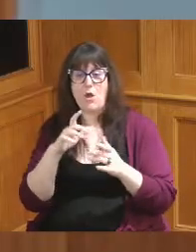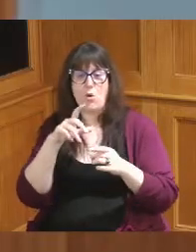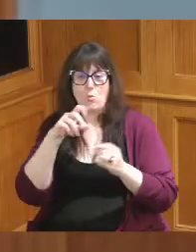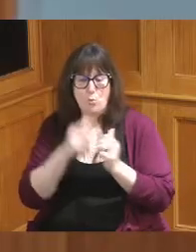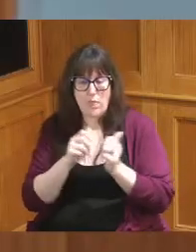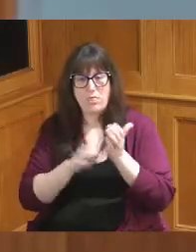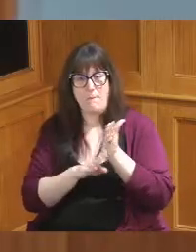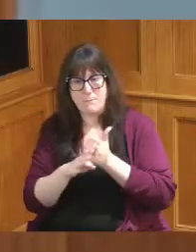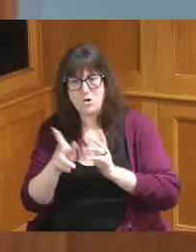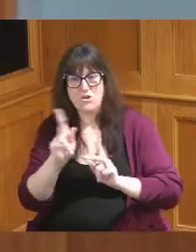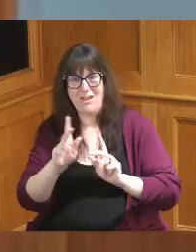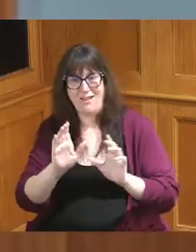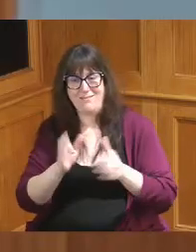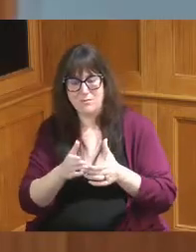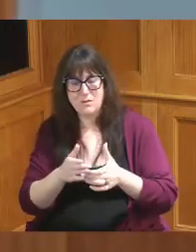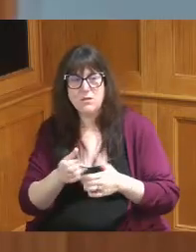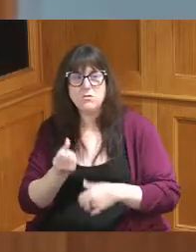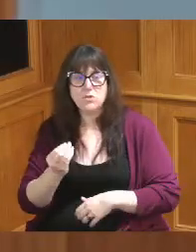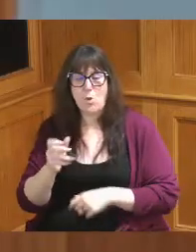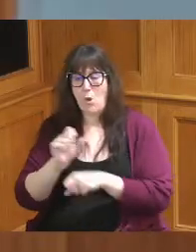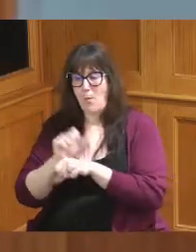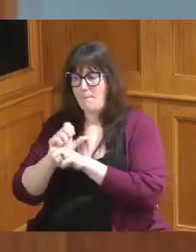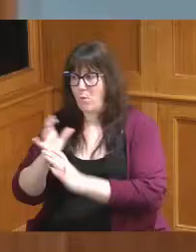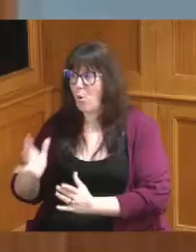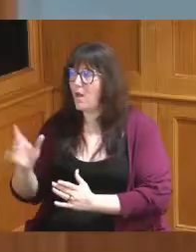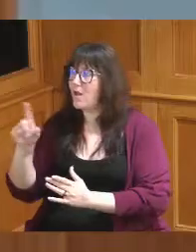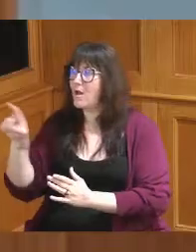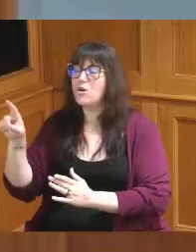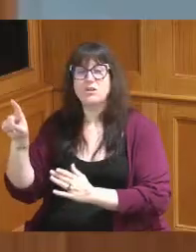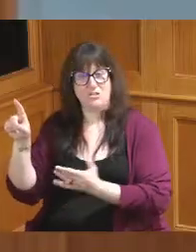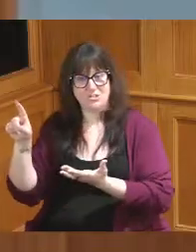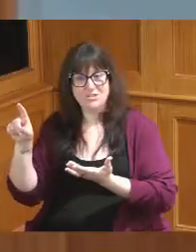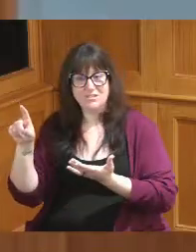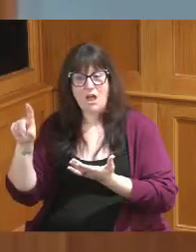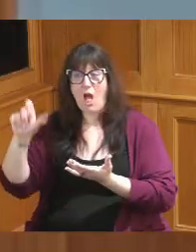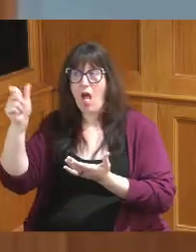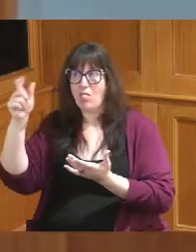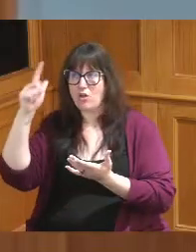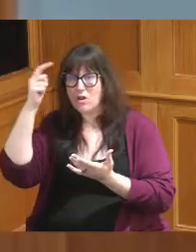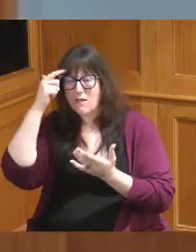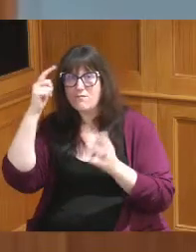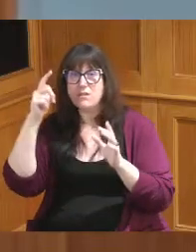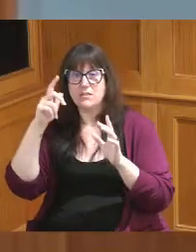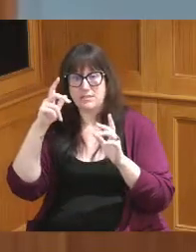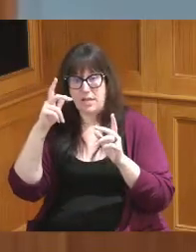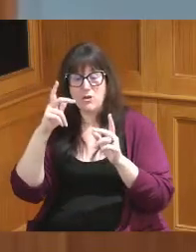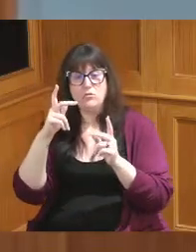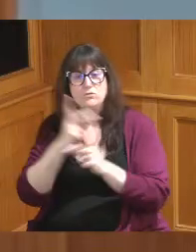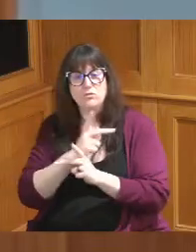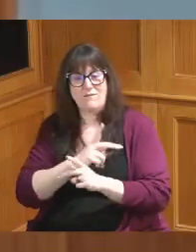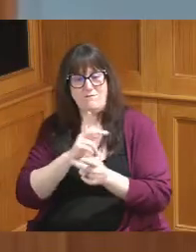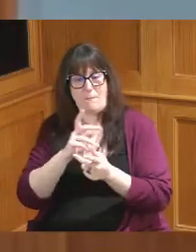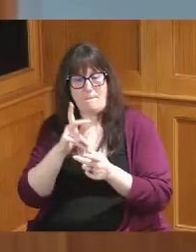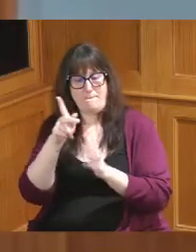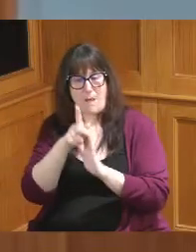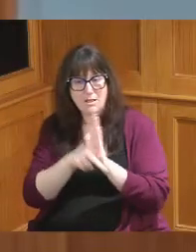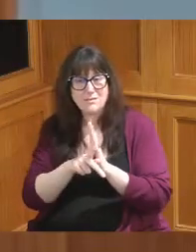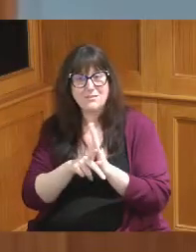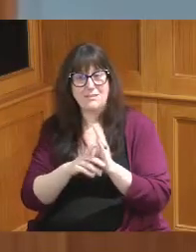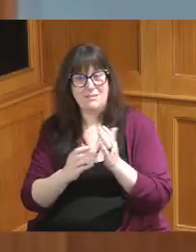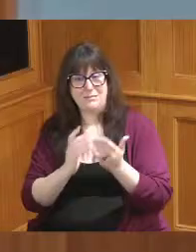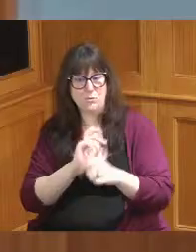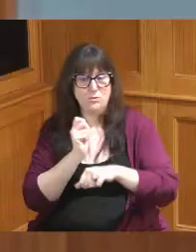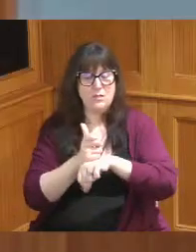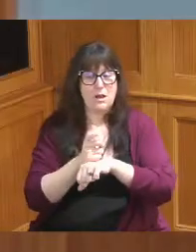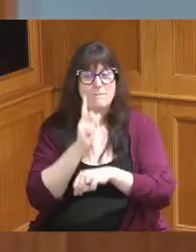so as it speaks to employers, I think that there are other governmental entities that are also exploring policies. And in addition to